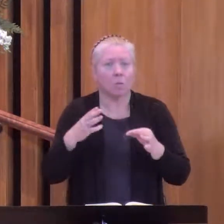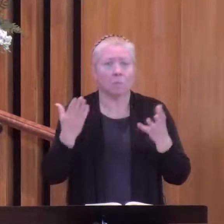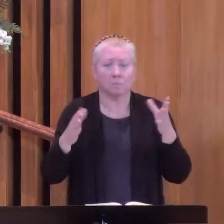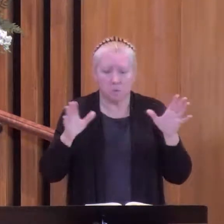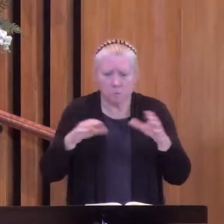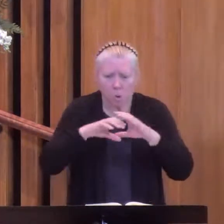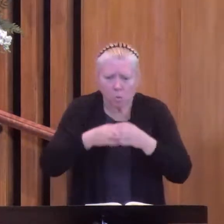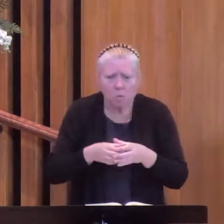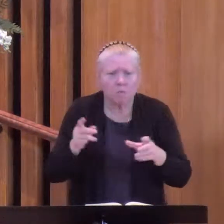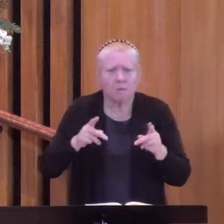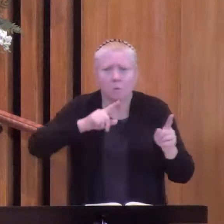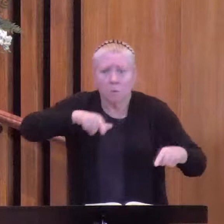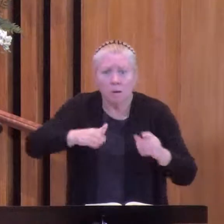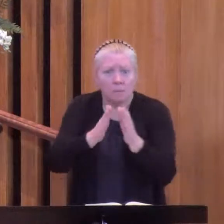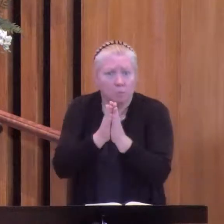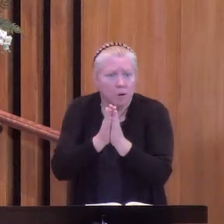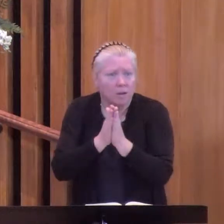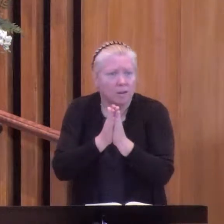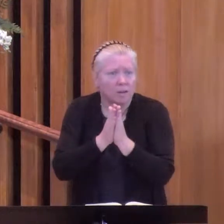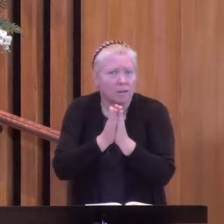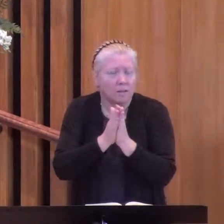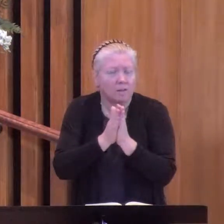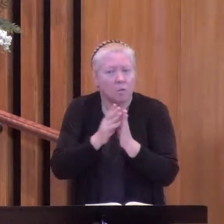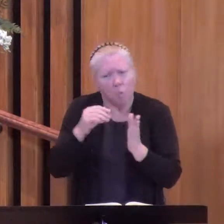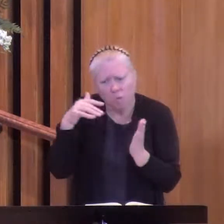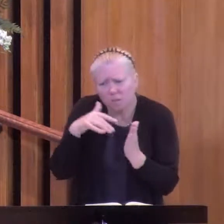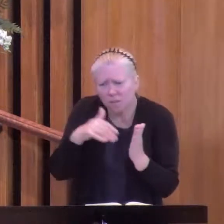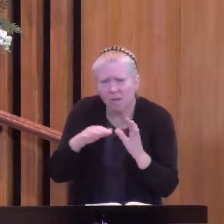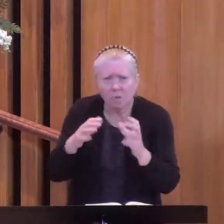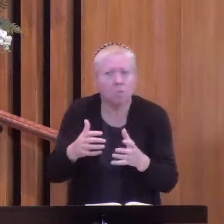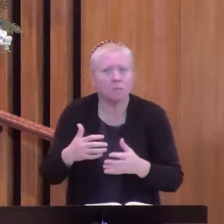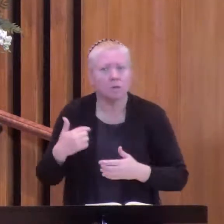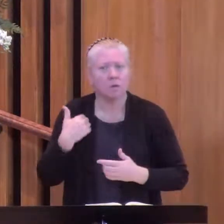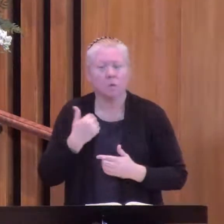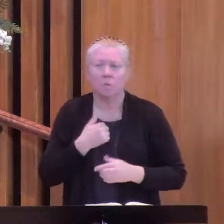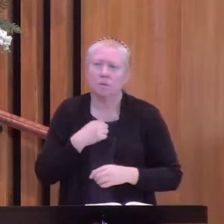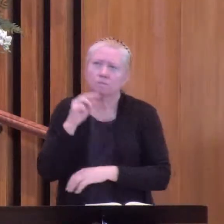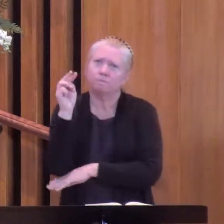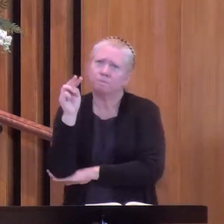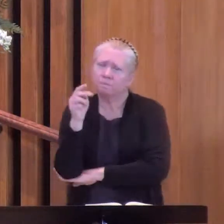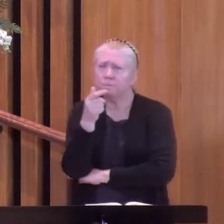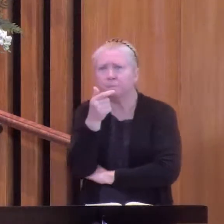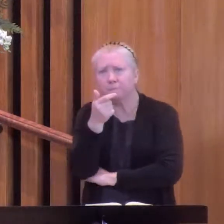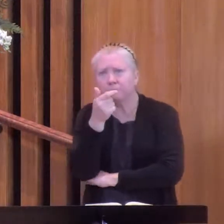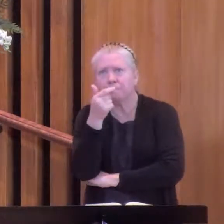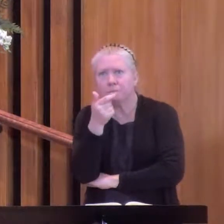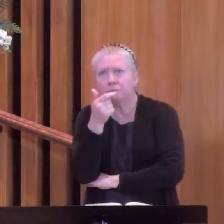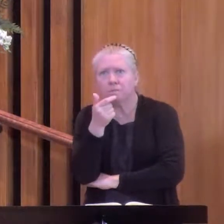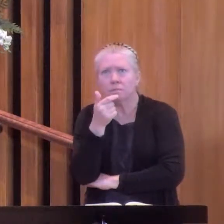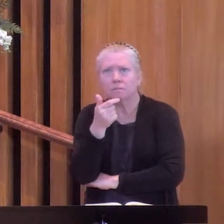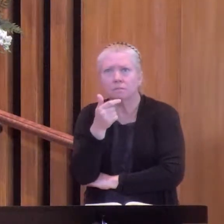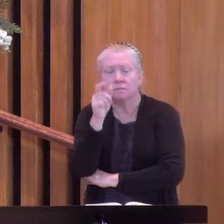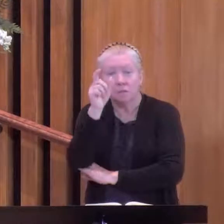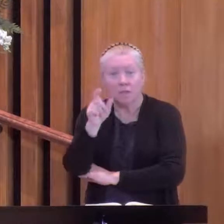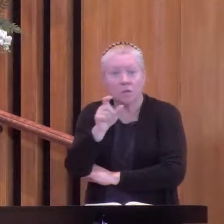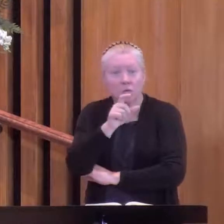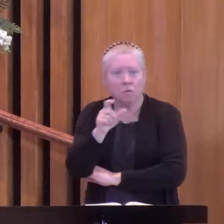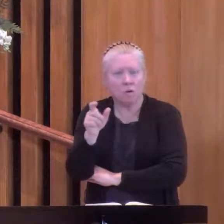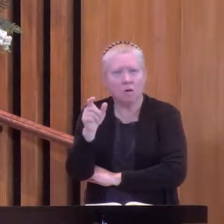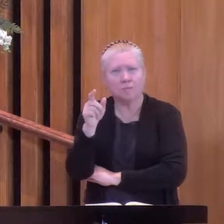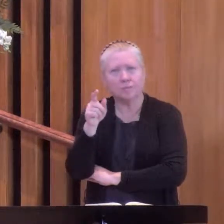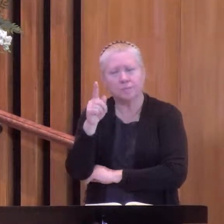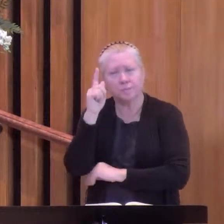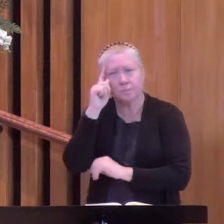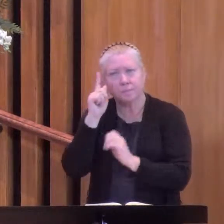come and pray in a church and we gaze upon the cross, we are so accustomed to thinking